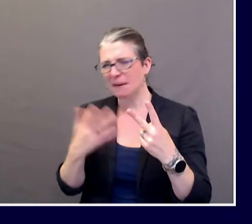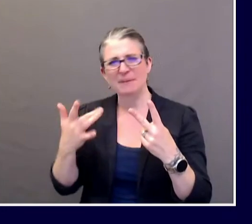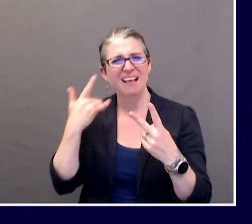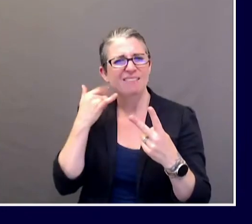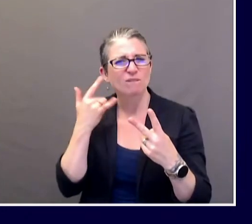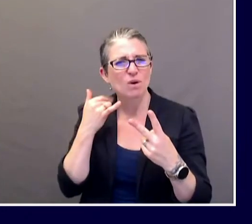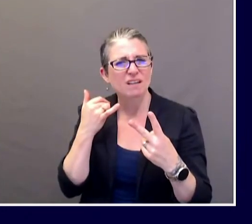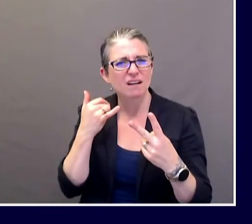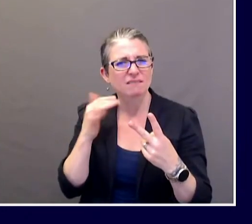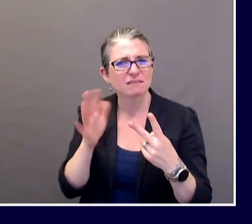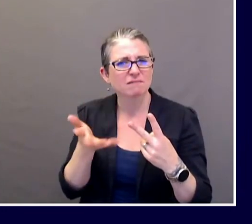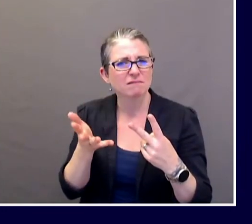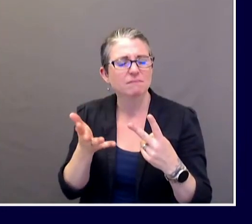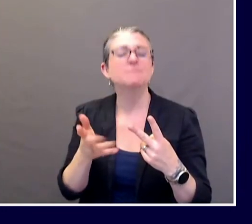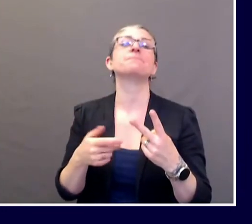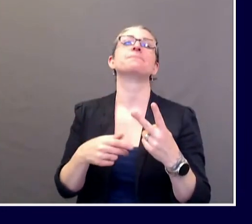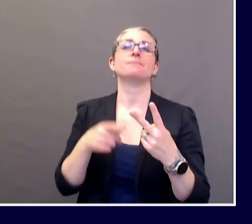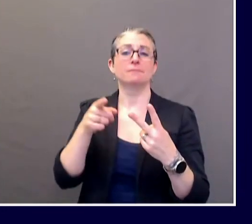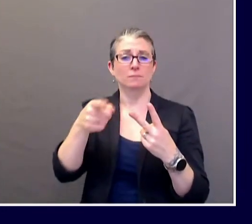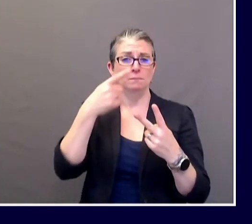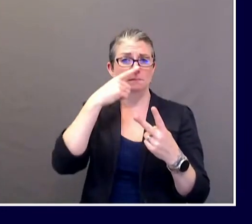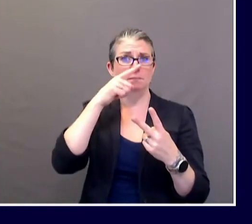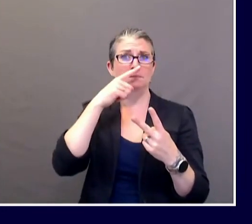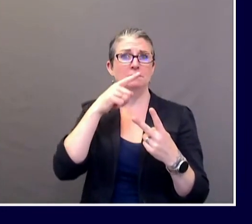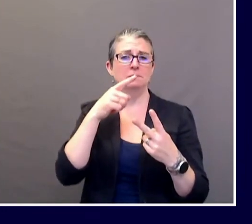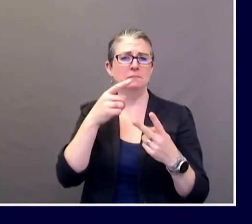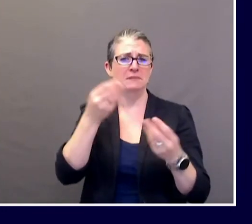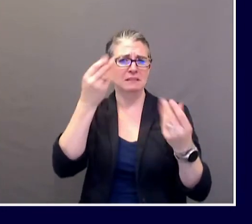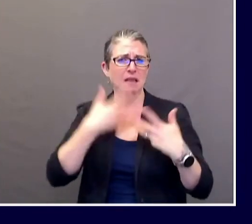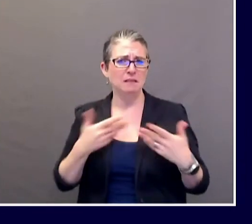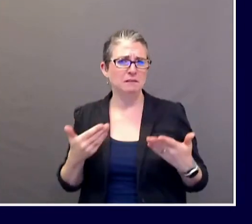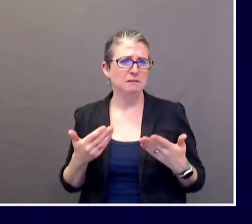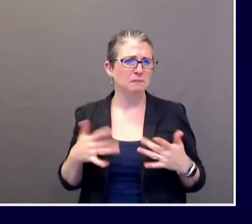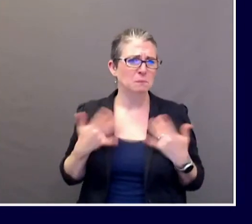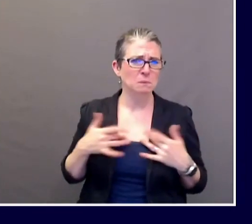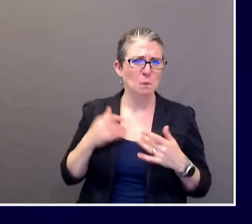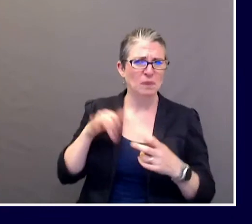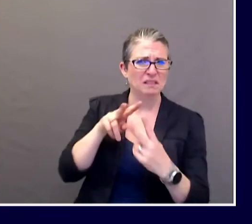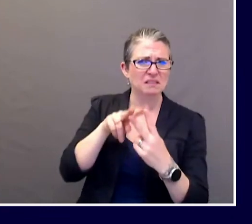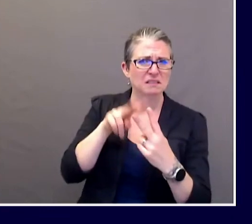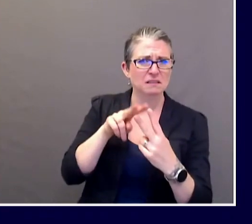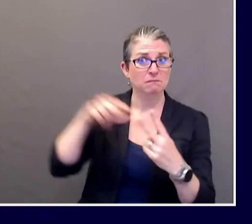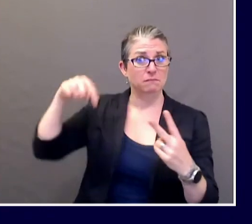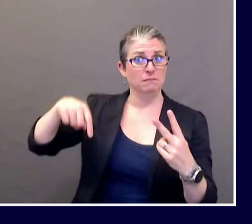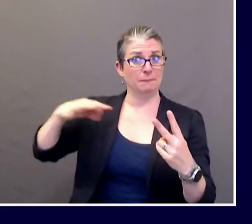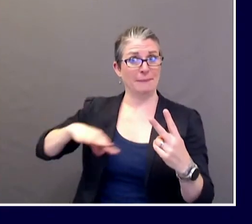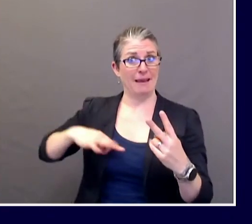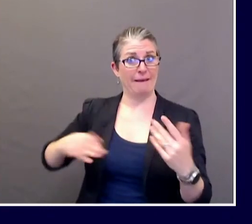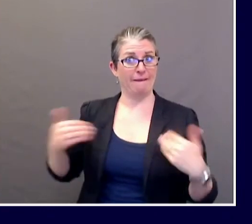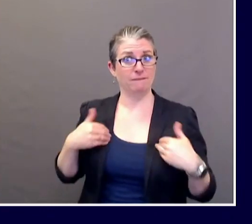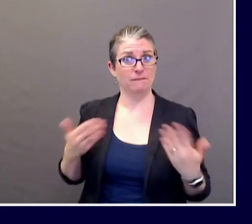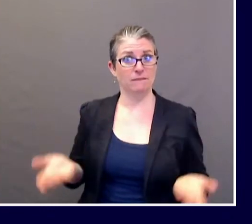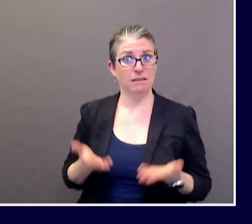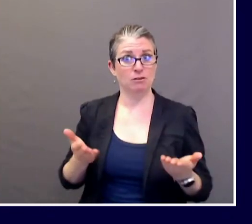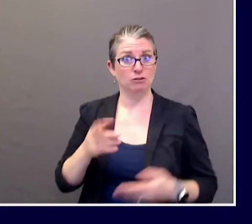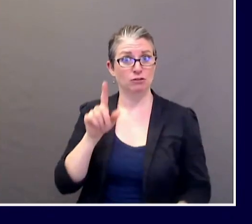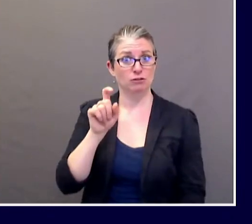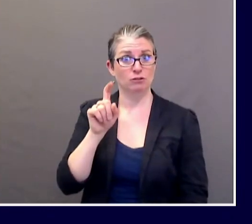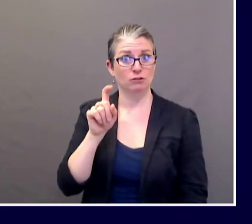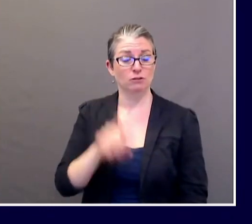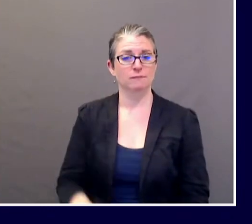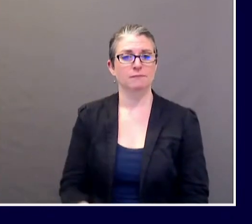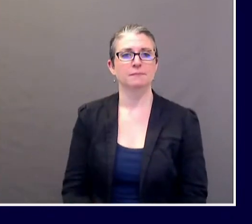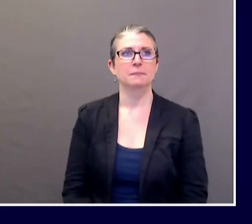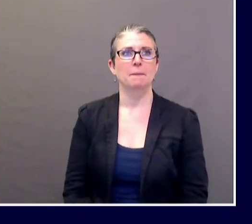whether any of these newer ones have been detected in Maine? Well, there are always variants that are being detected across